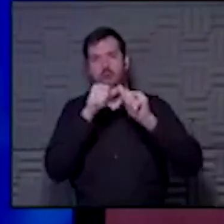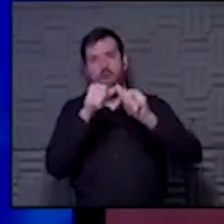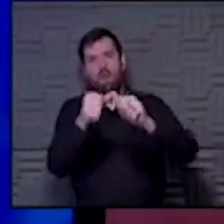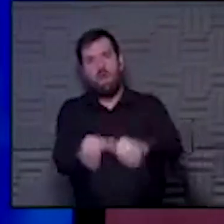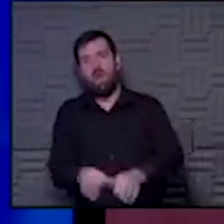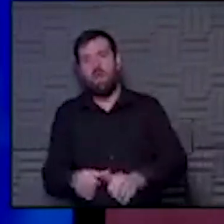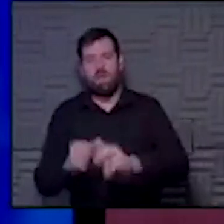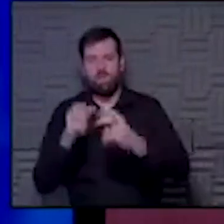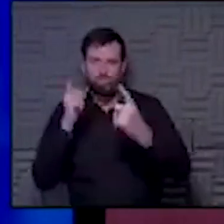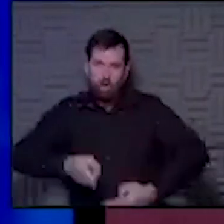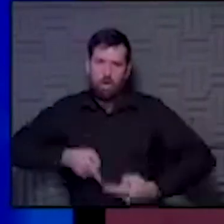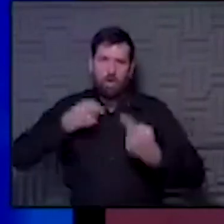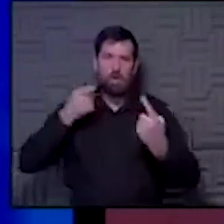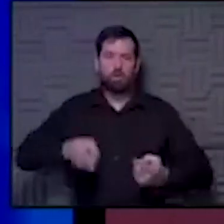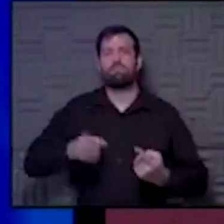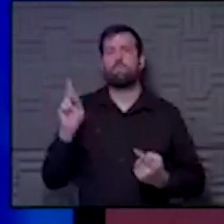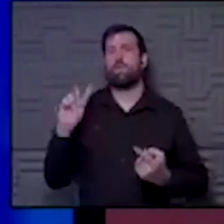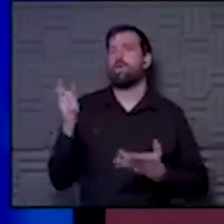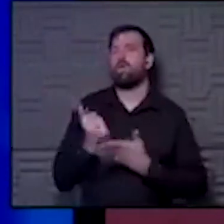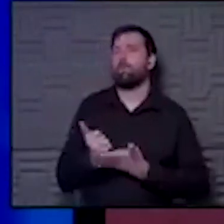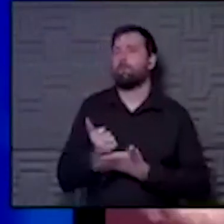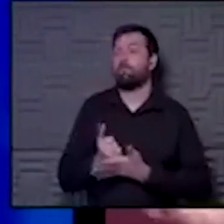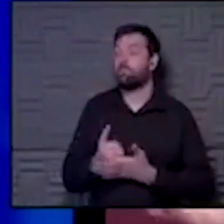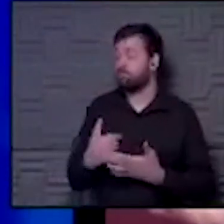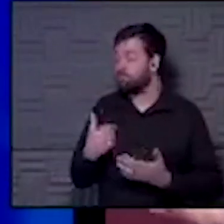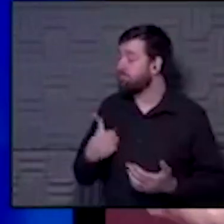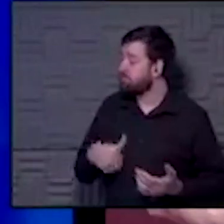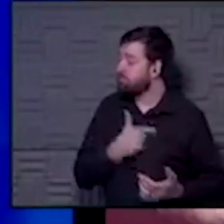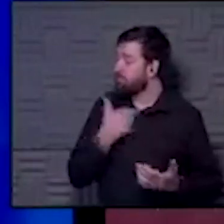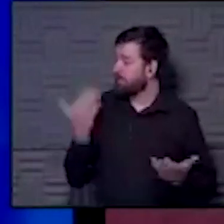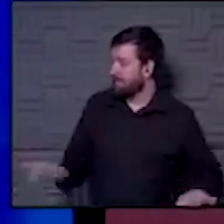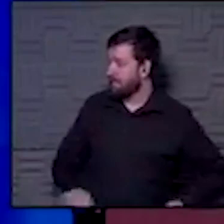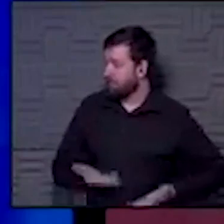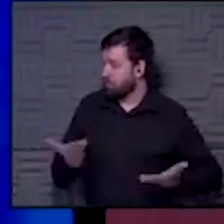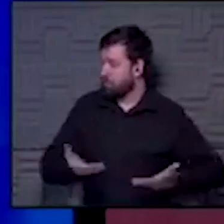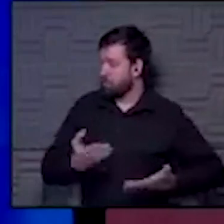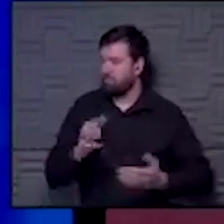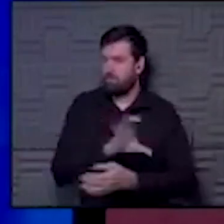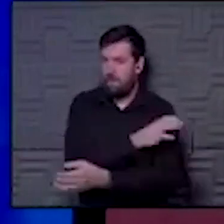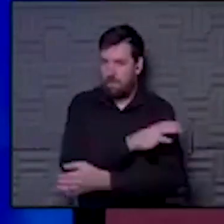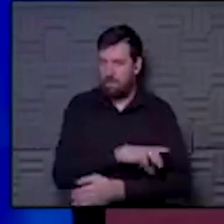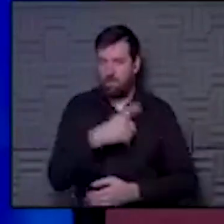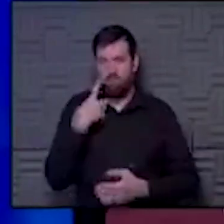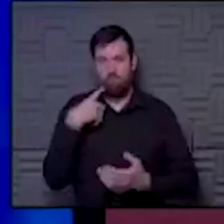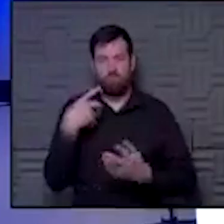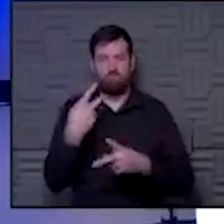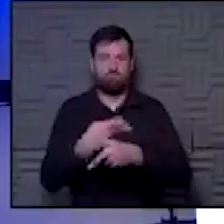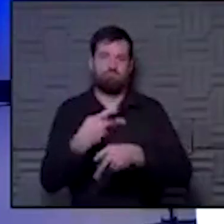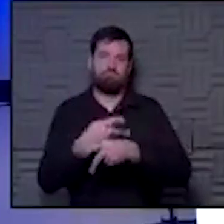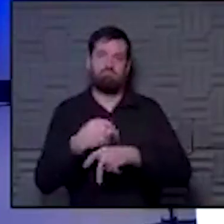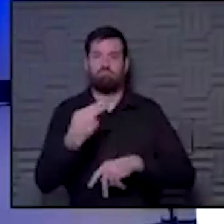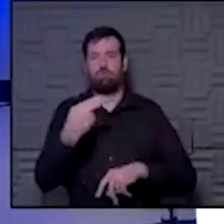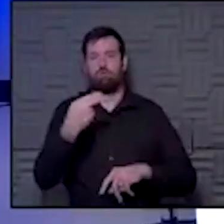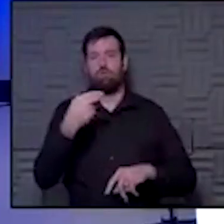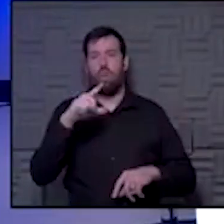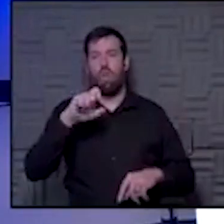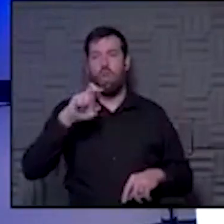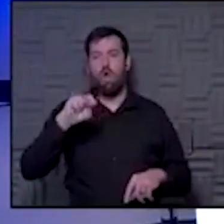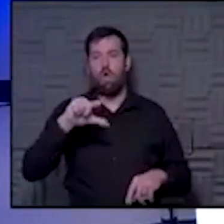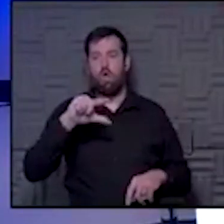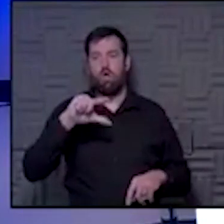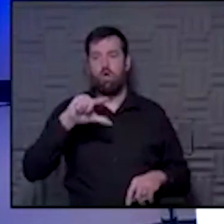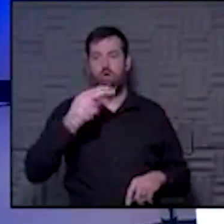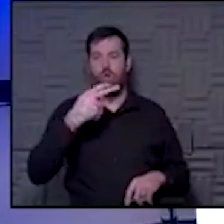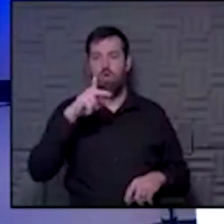that's a great question. Fortunately, Hawkeye, we've been working here Yes. on a clinic to handle long haulers. Yeah, absolutely.